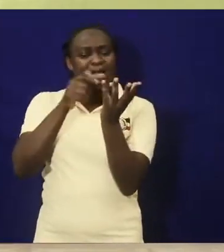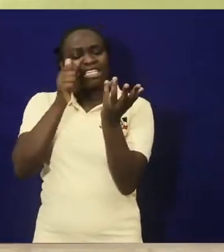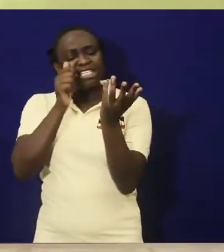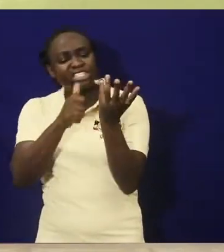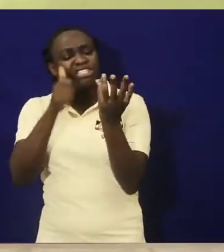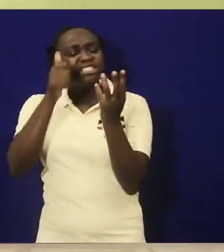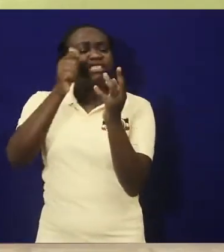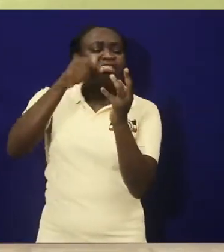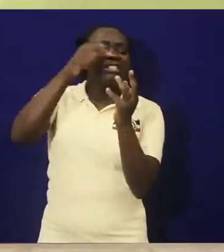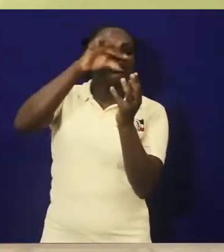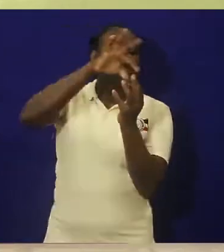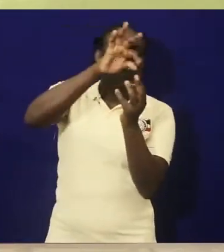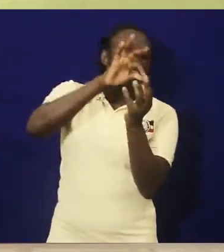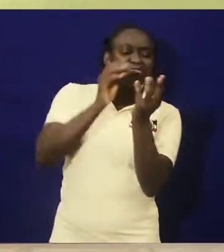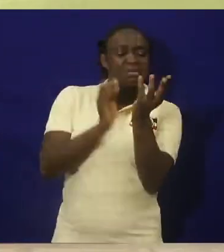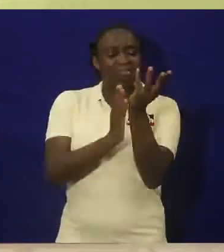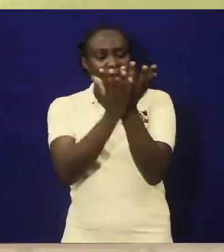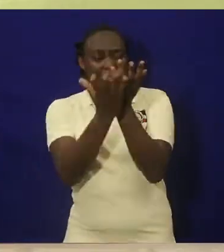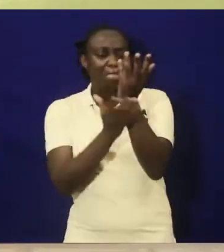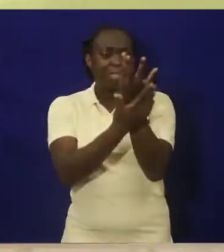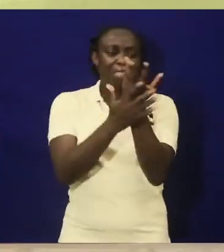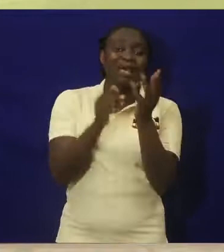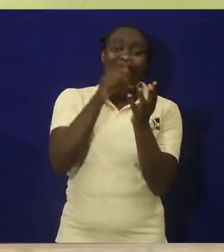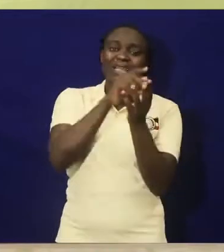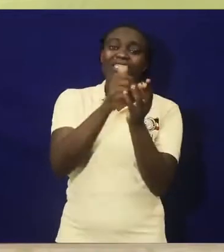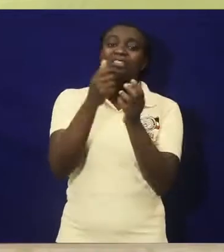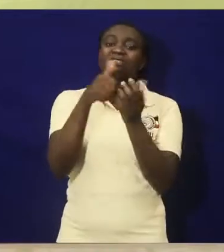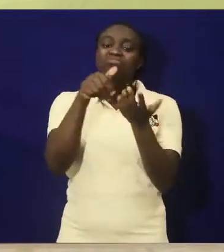has different uses for the plant.